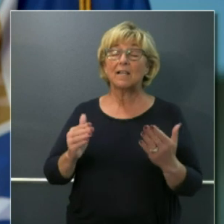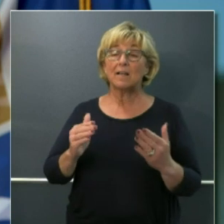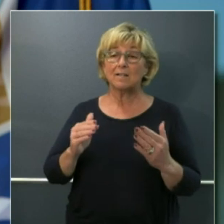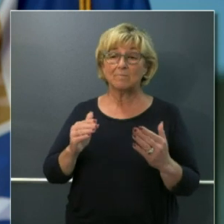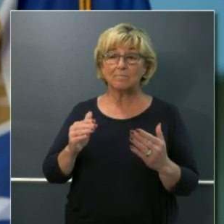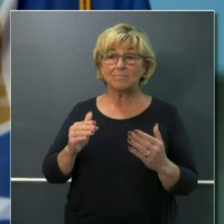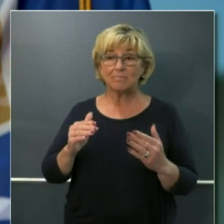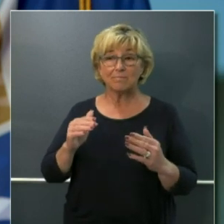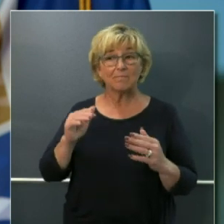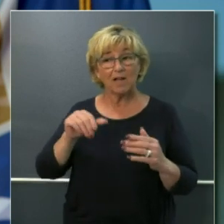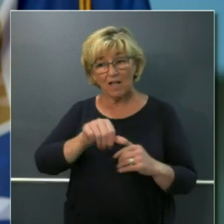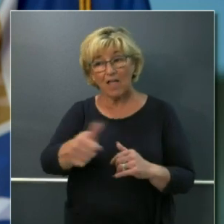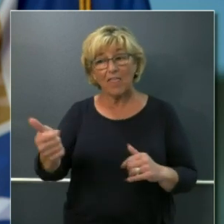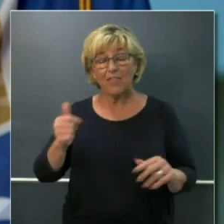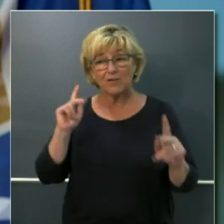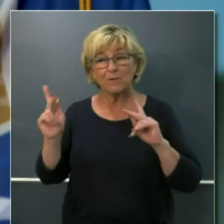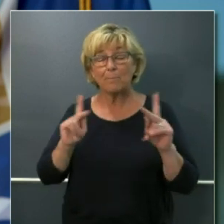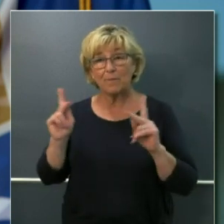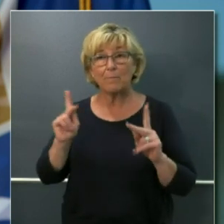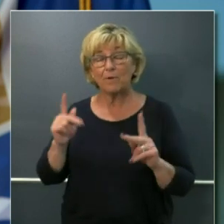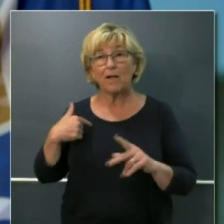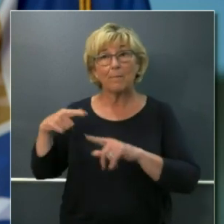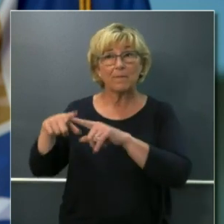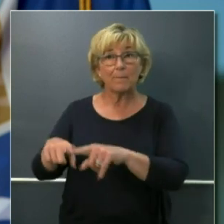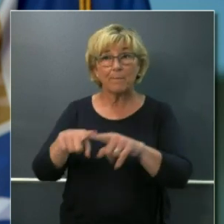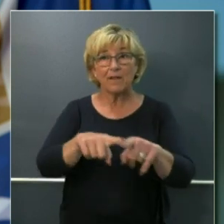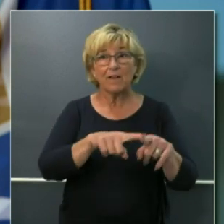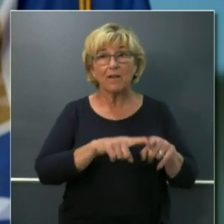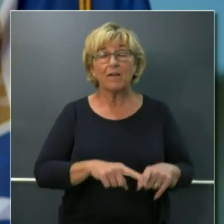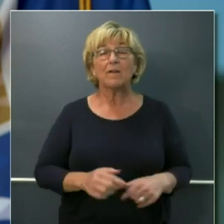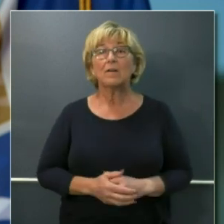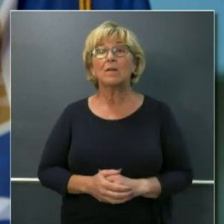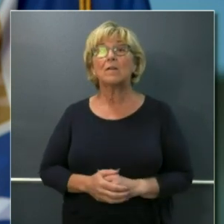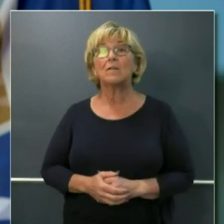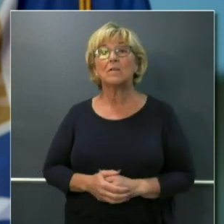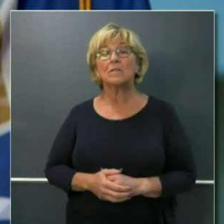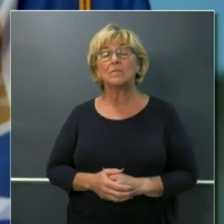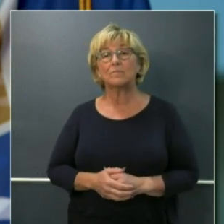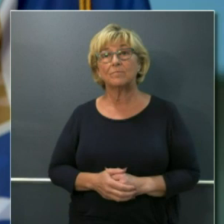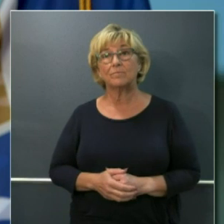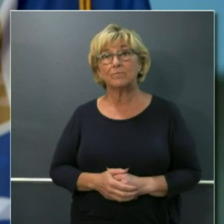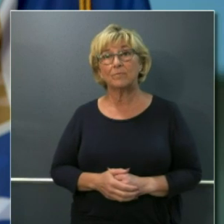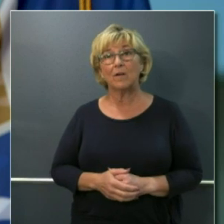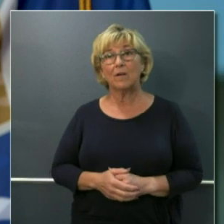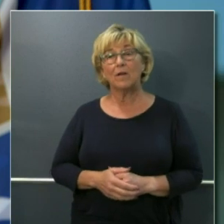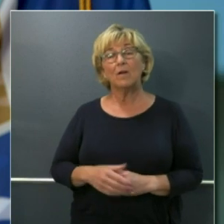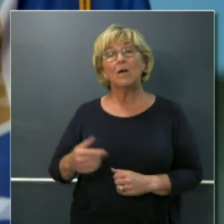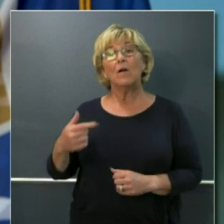know are as well in this space. Look, as it relates to being held to account, let us not be